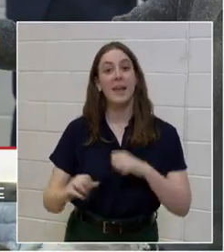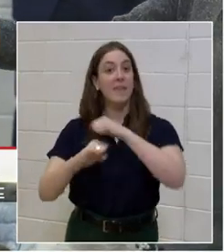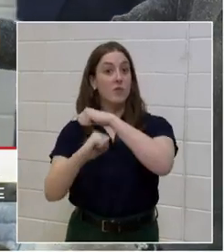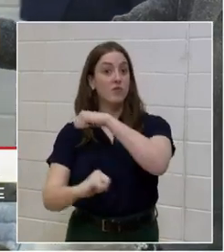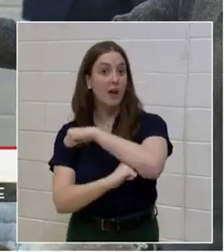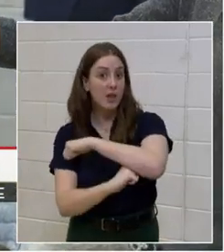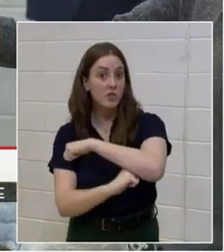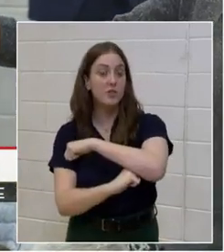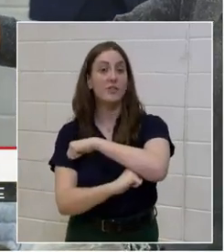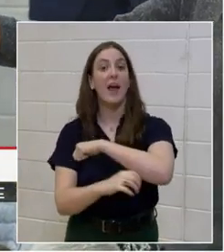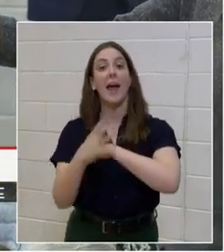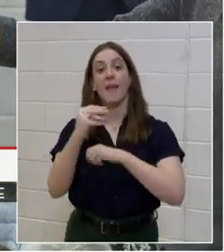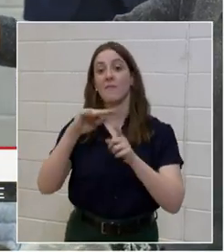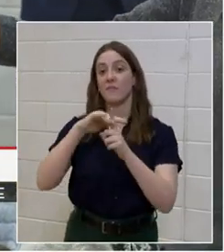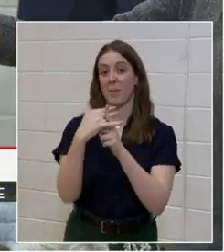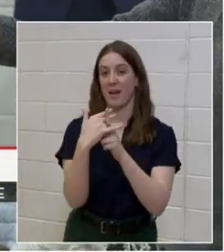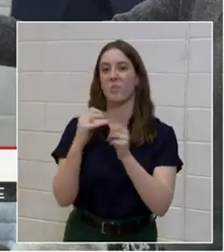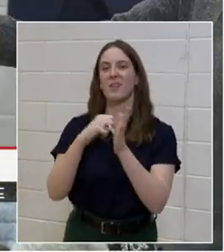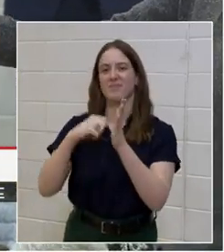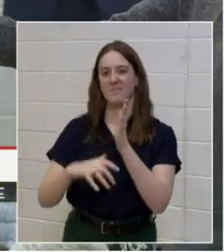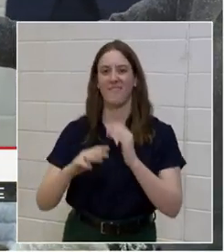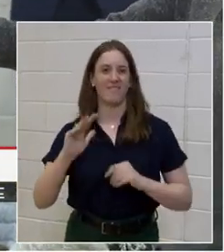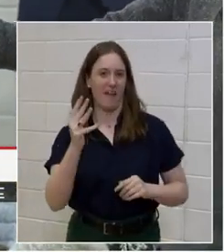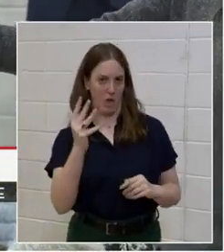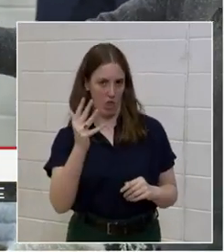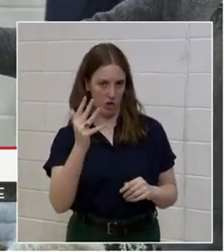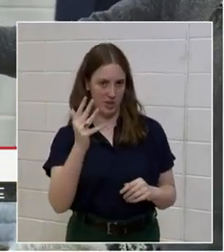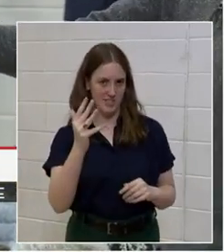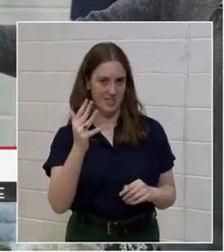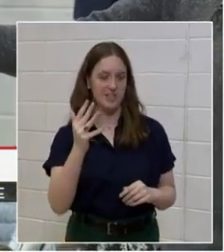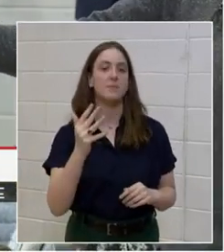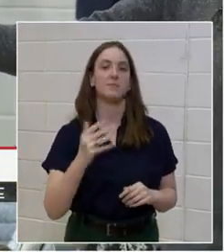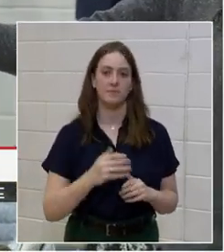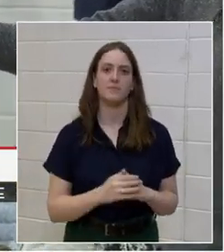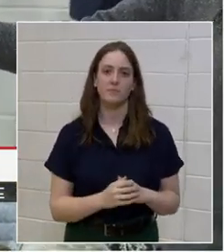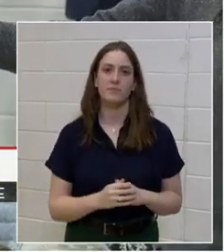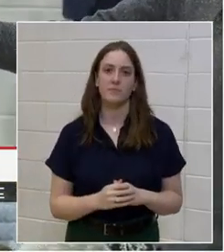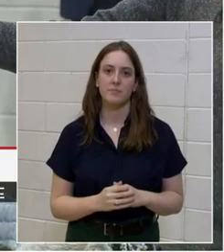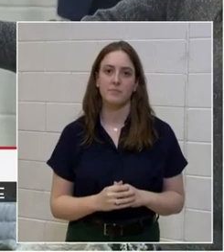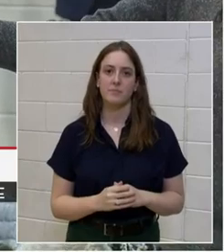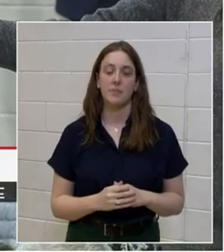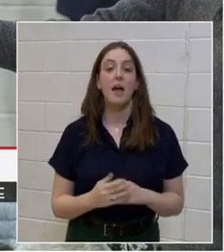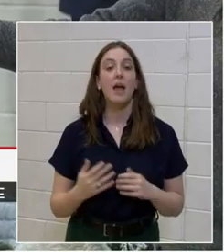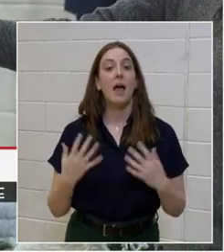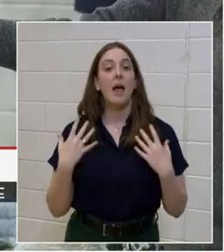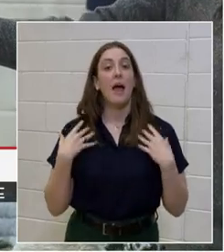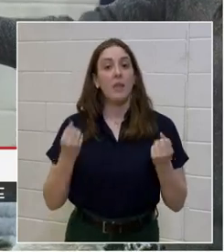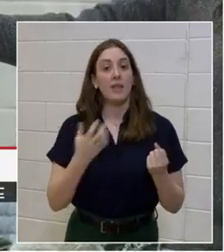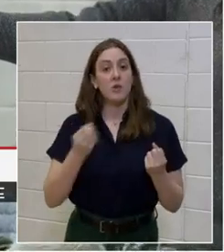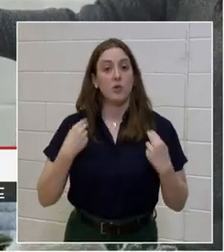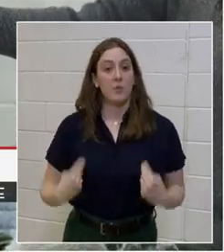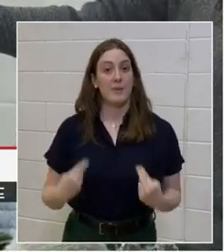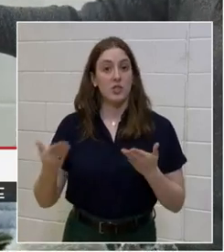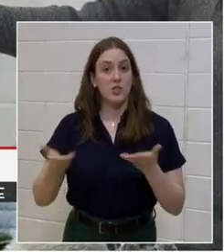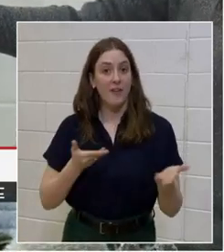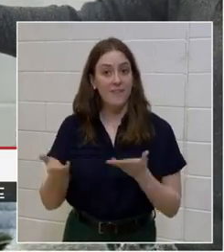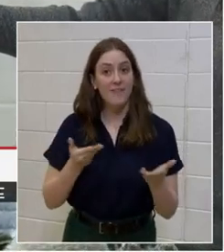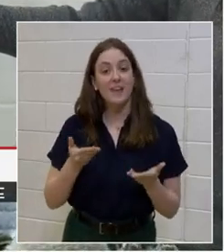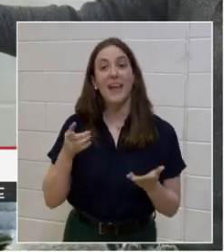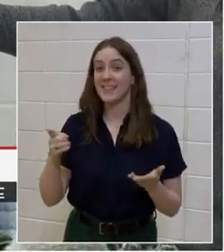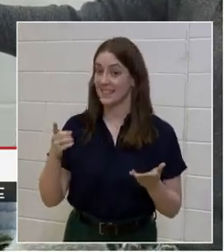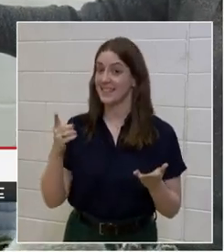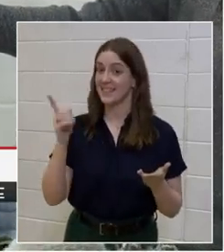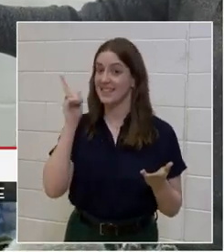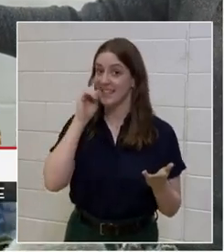Infrastructure and environmental, we took it down to $5. And health and human services, how crazy this